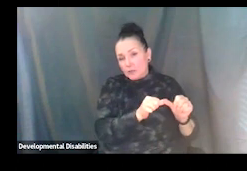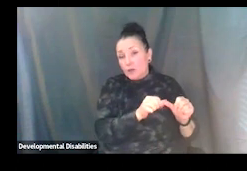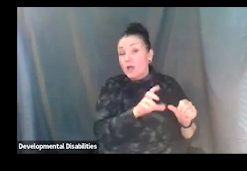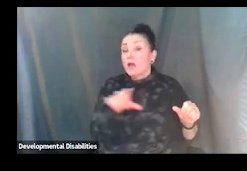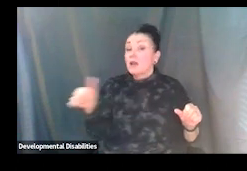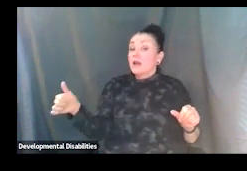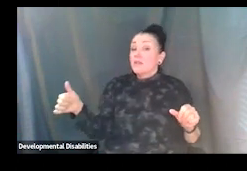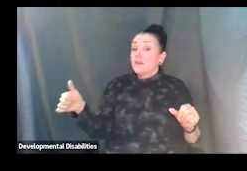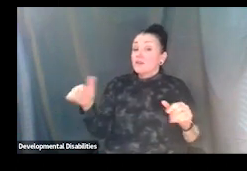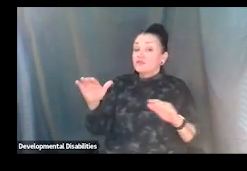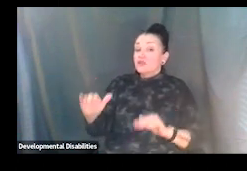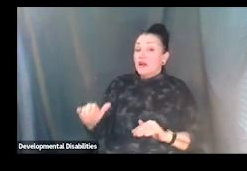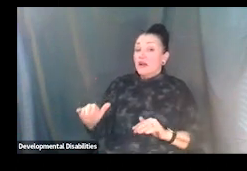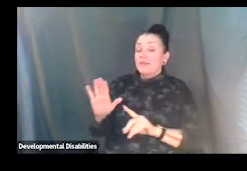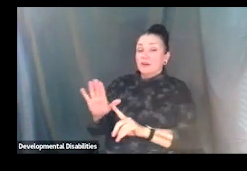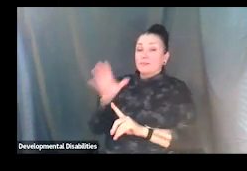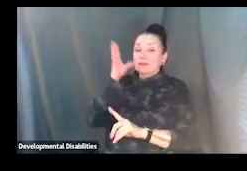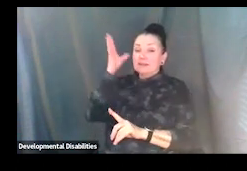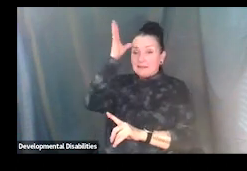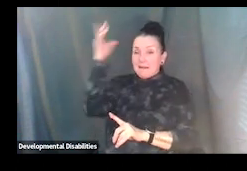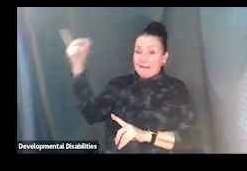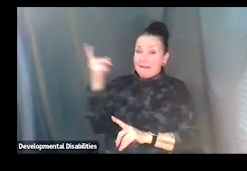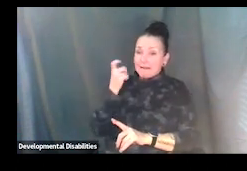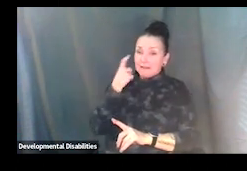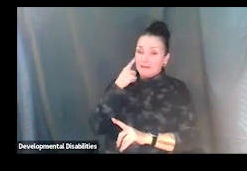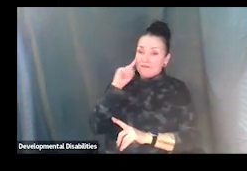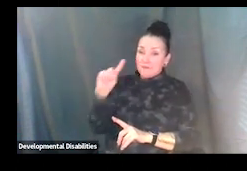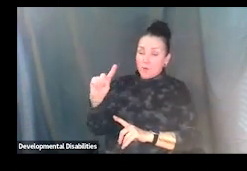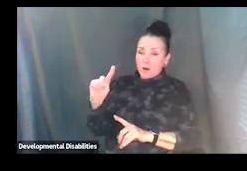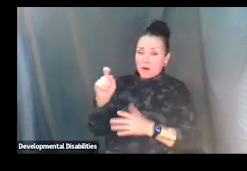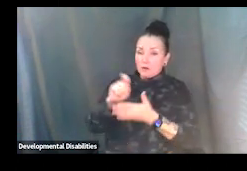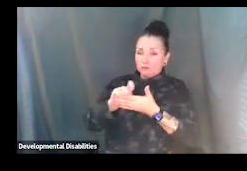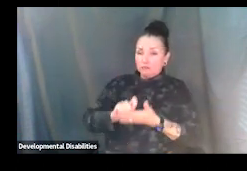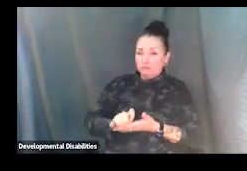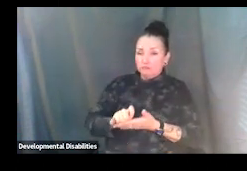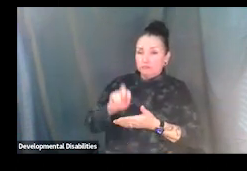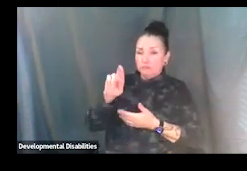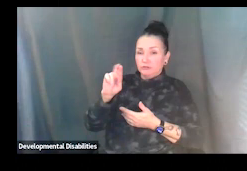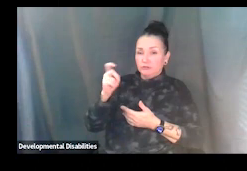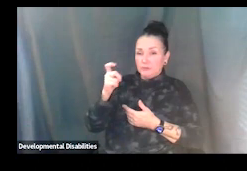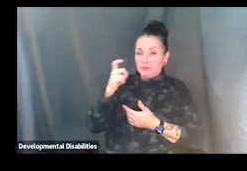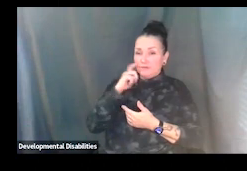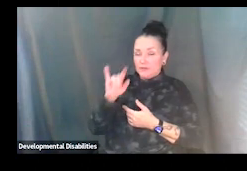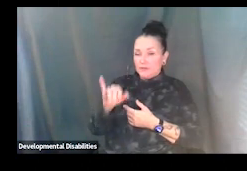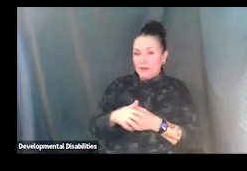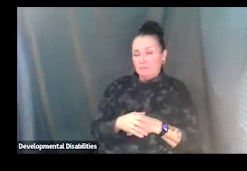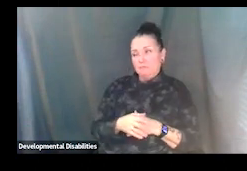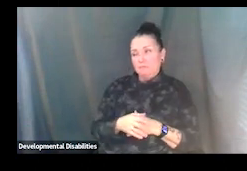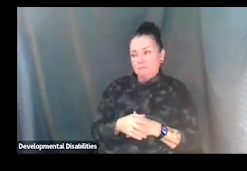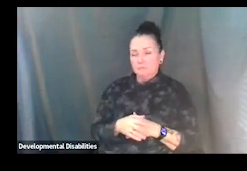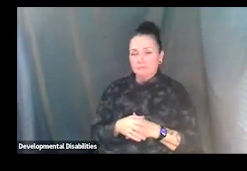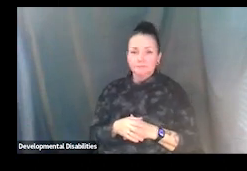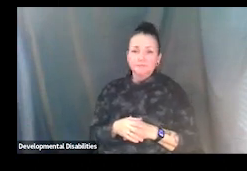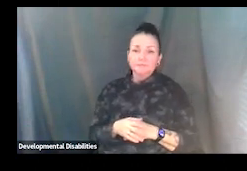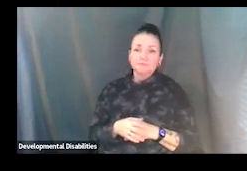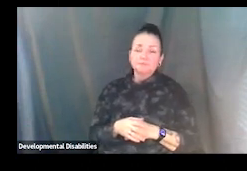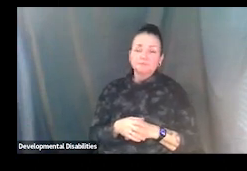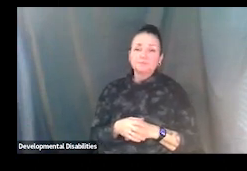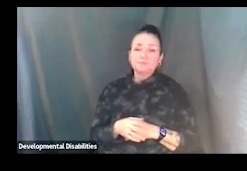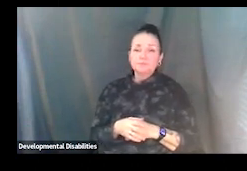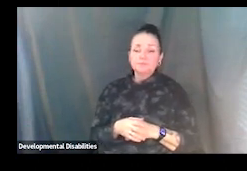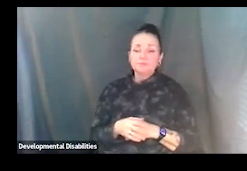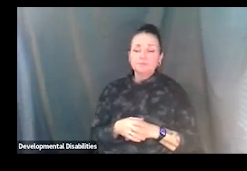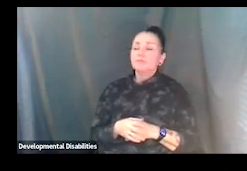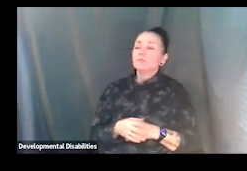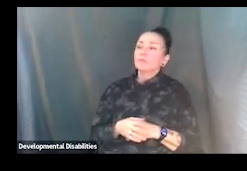and this would go for pharmaceutical things as well as dietary interventions and CBD oil, that it's really worthwhile to get some input from people who don't